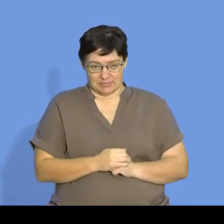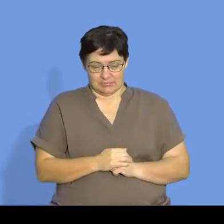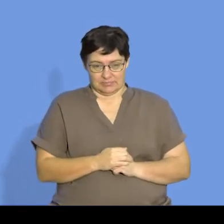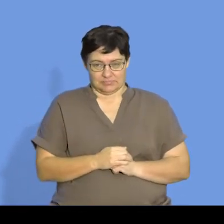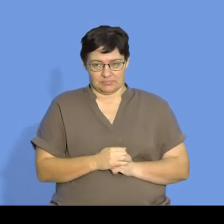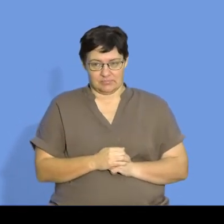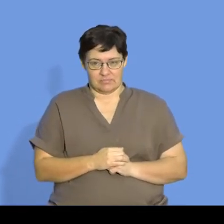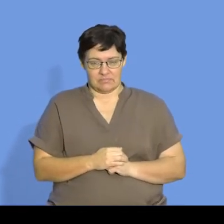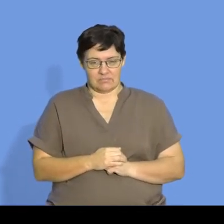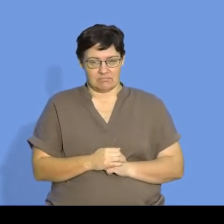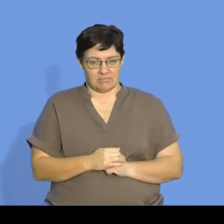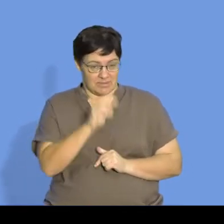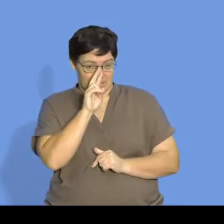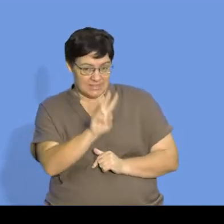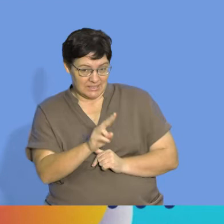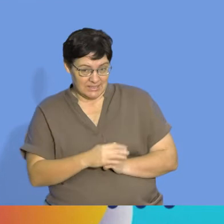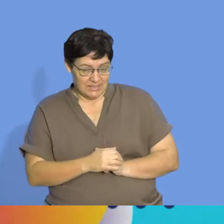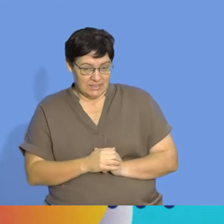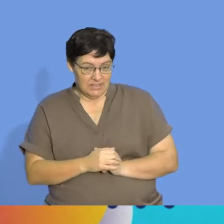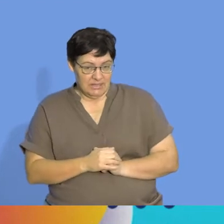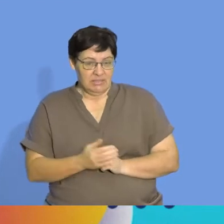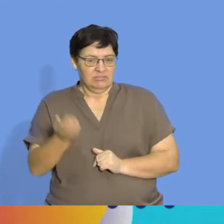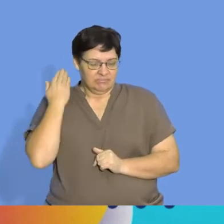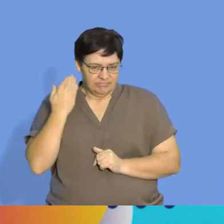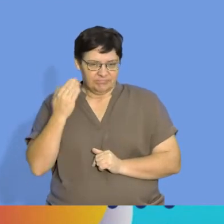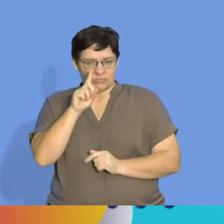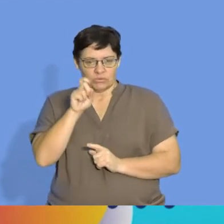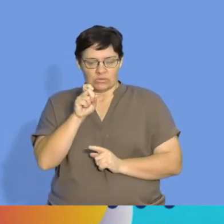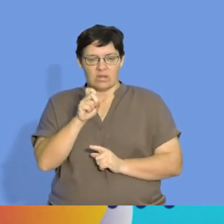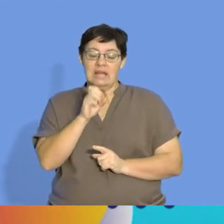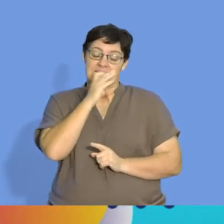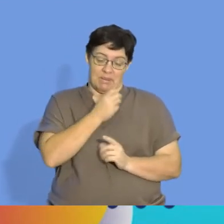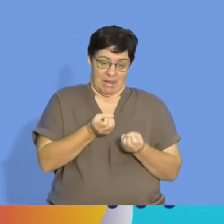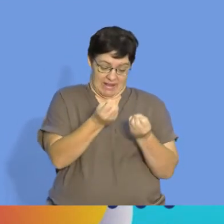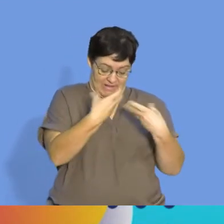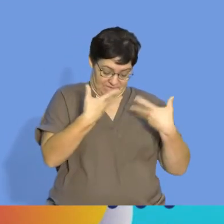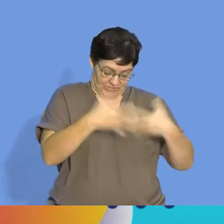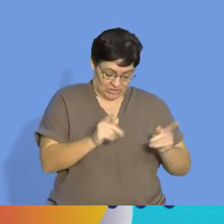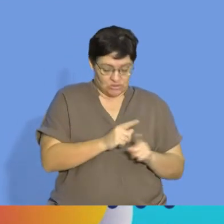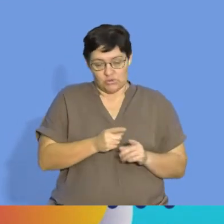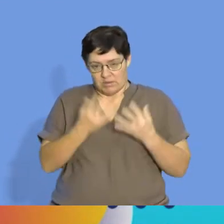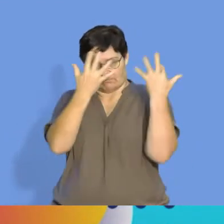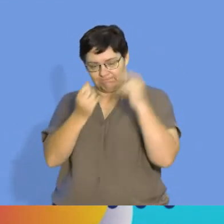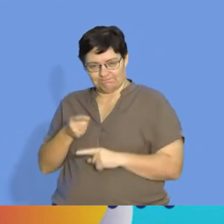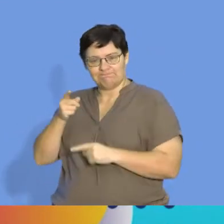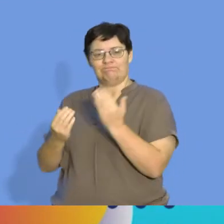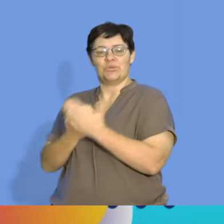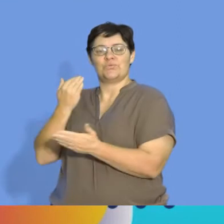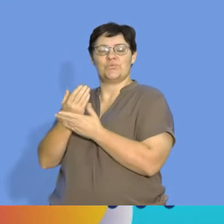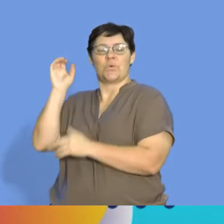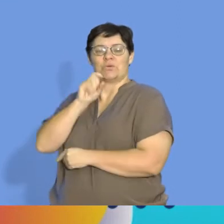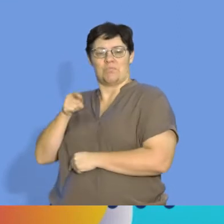rental figure. Notice, in previous questions, you were given the September information, you had to calculate